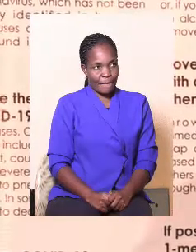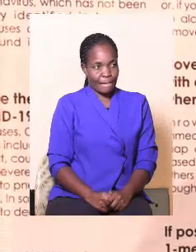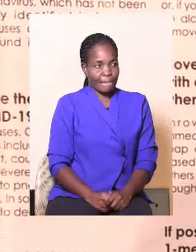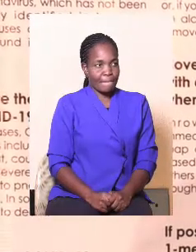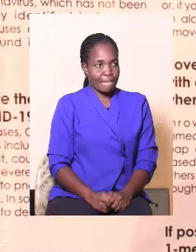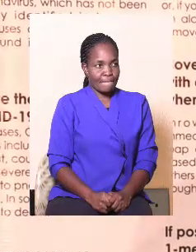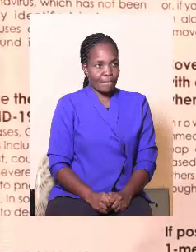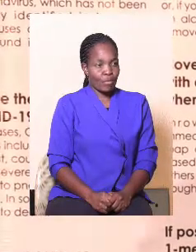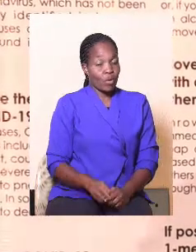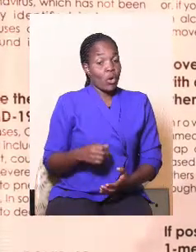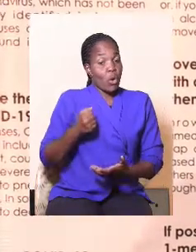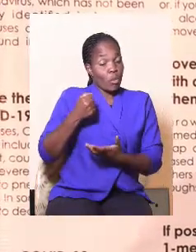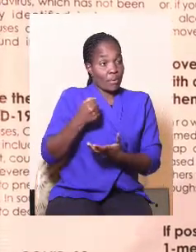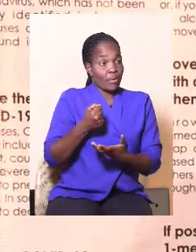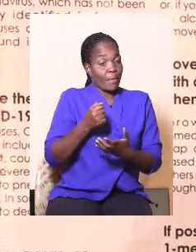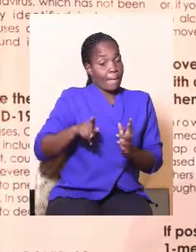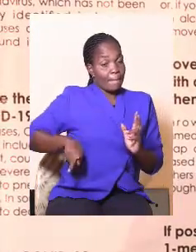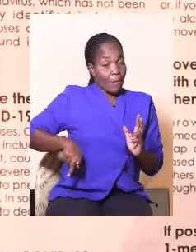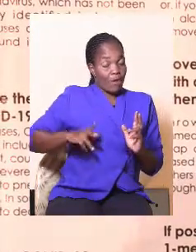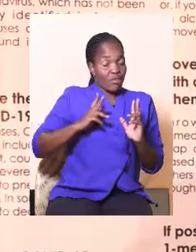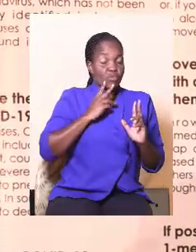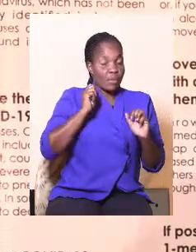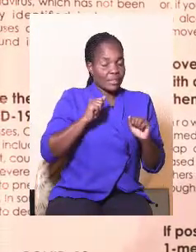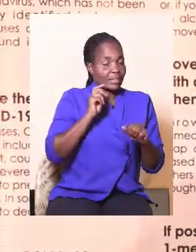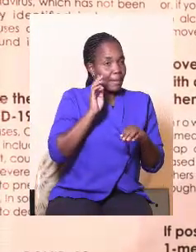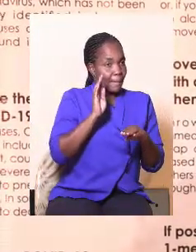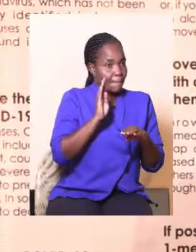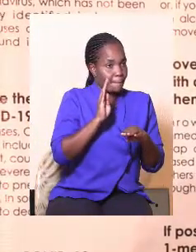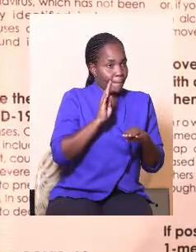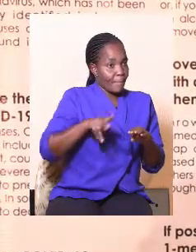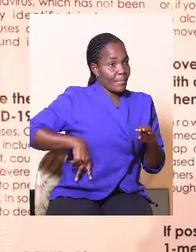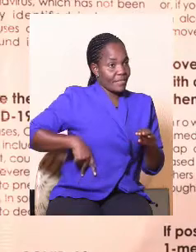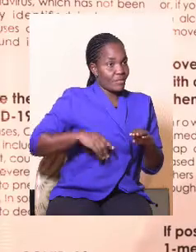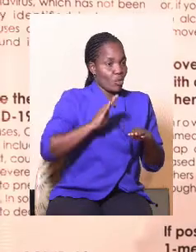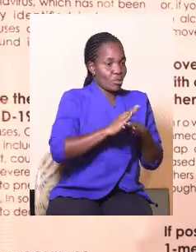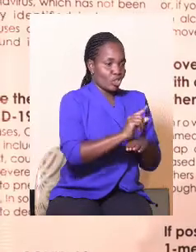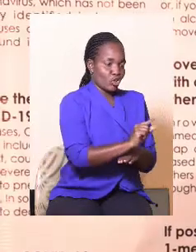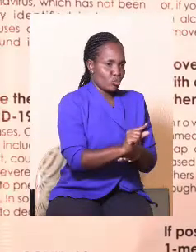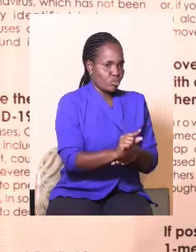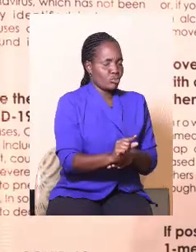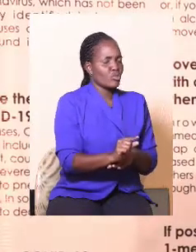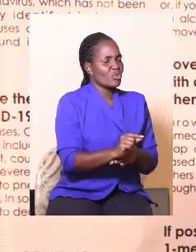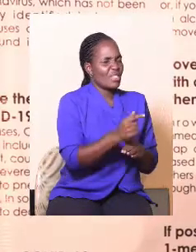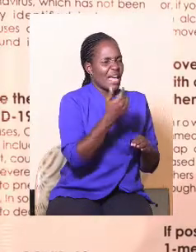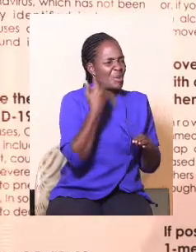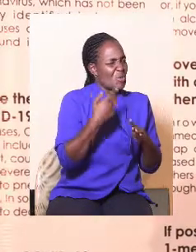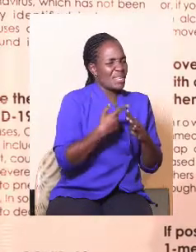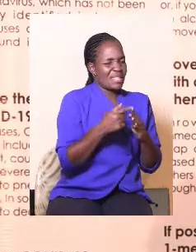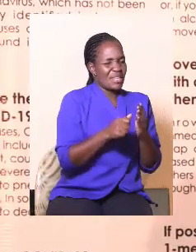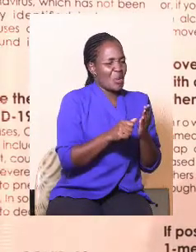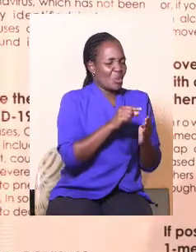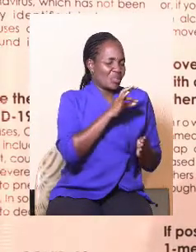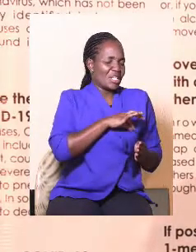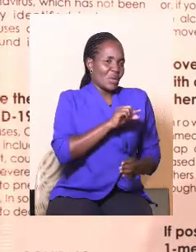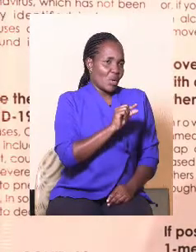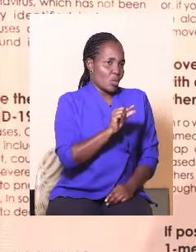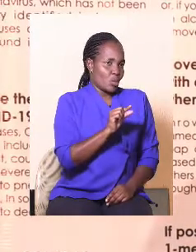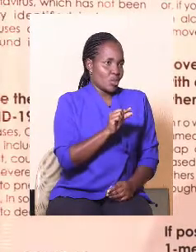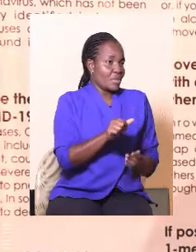who are in informal sector, who are below the tax threshold, and therefore they are not required by law. They are not required to pay